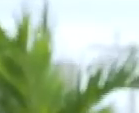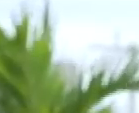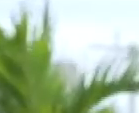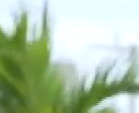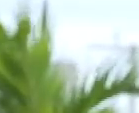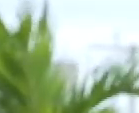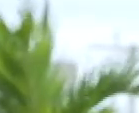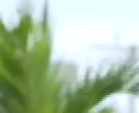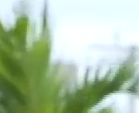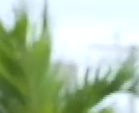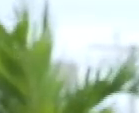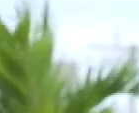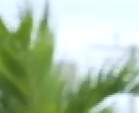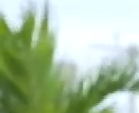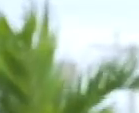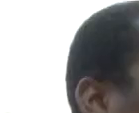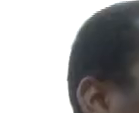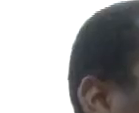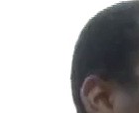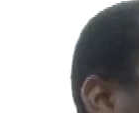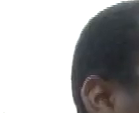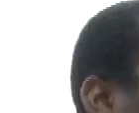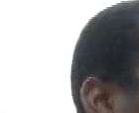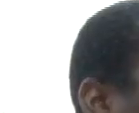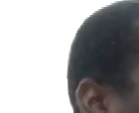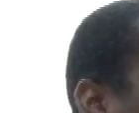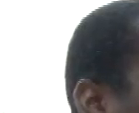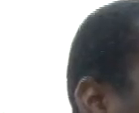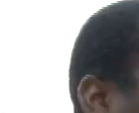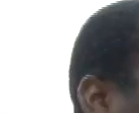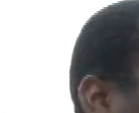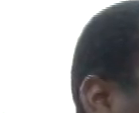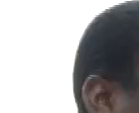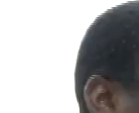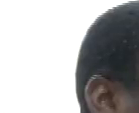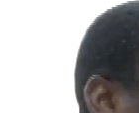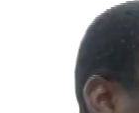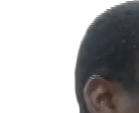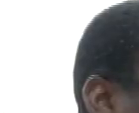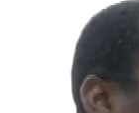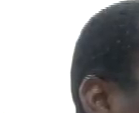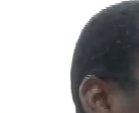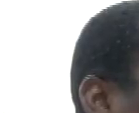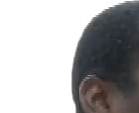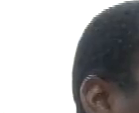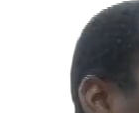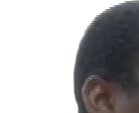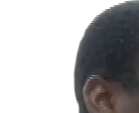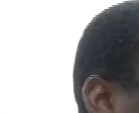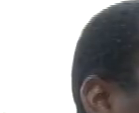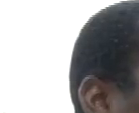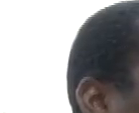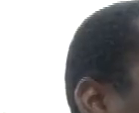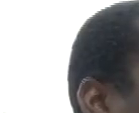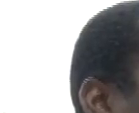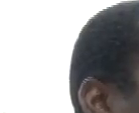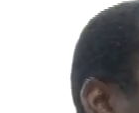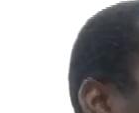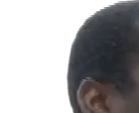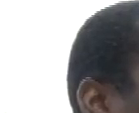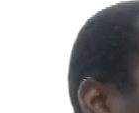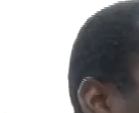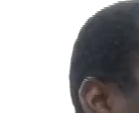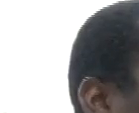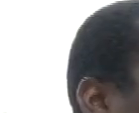about even their own security. Take responsibility for yourself and your surroundings and for your neighbors.